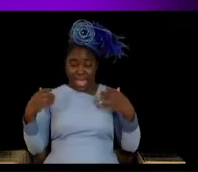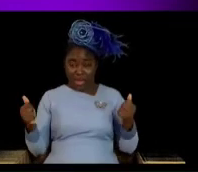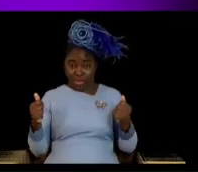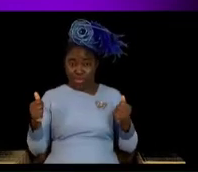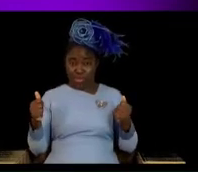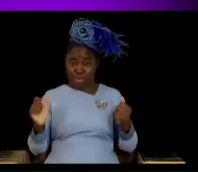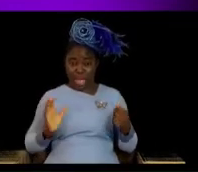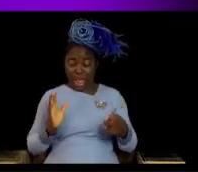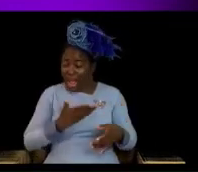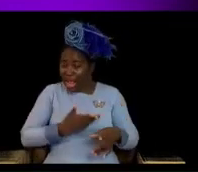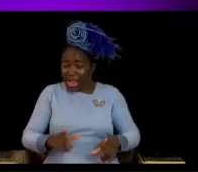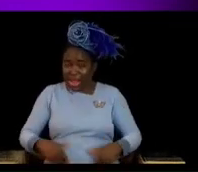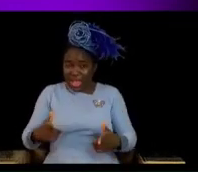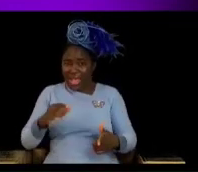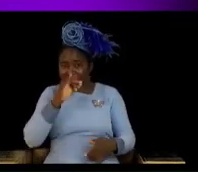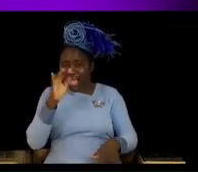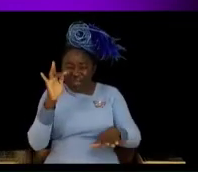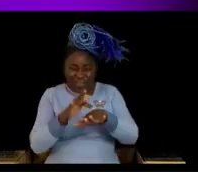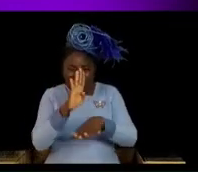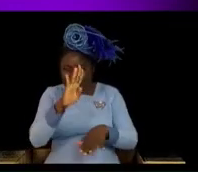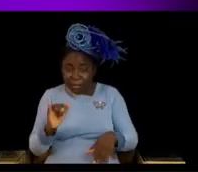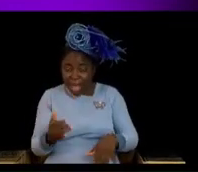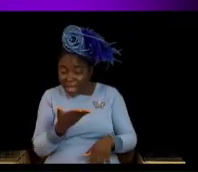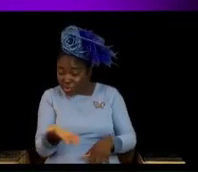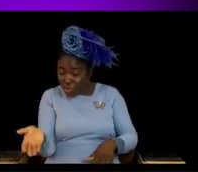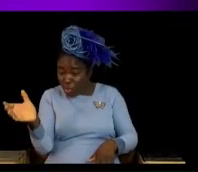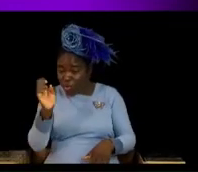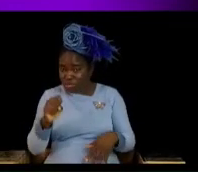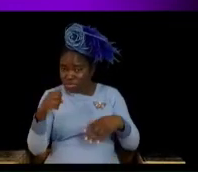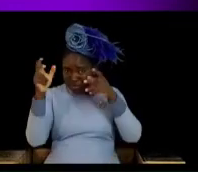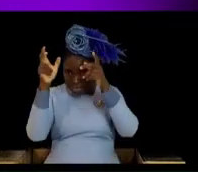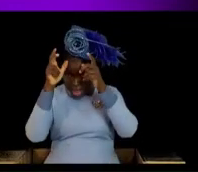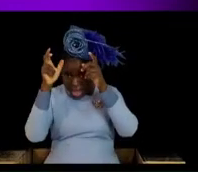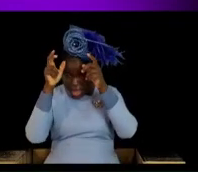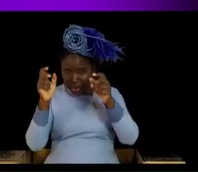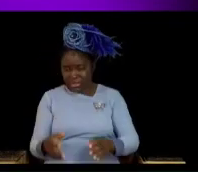affected by those powers. Our